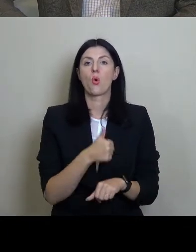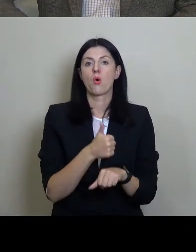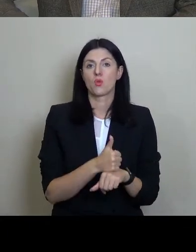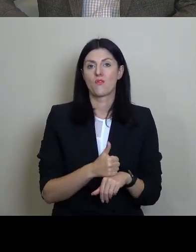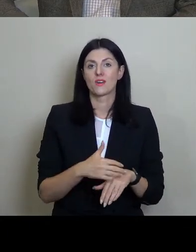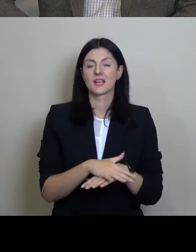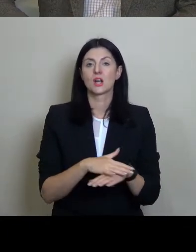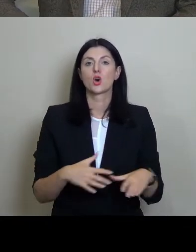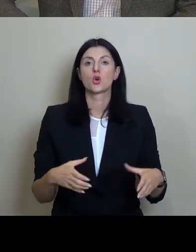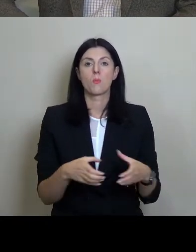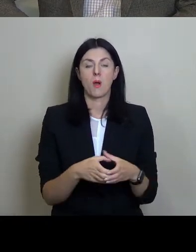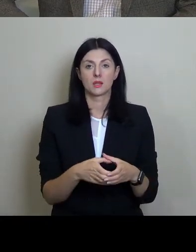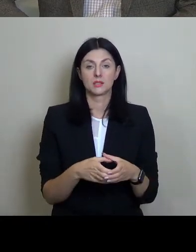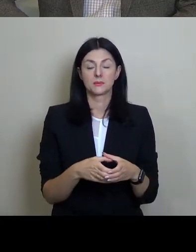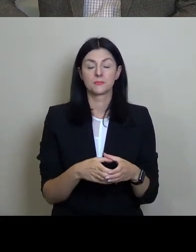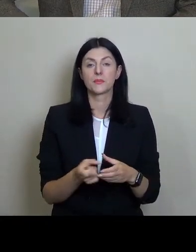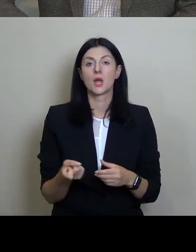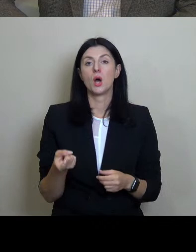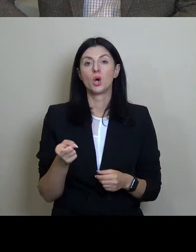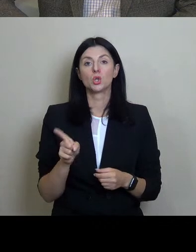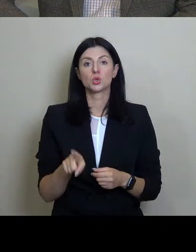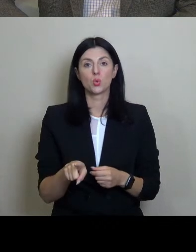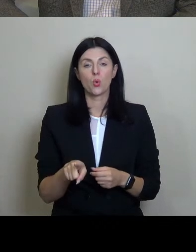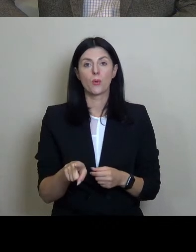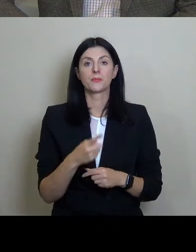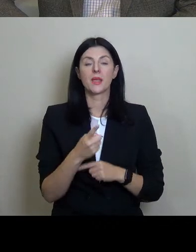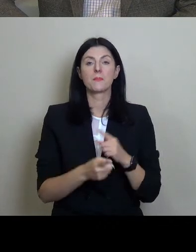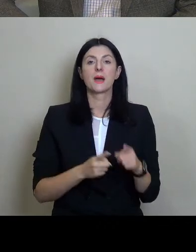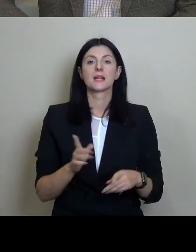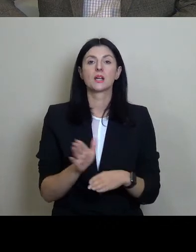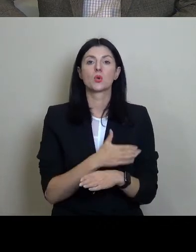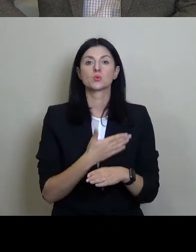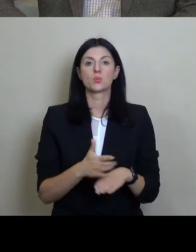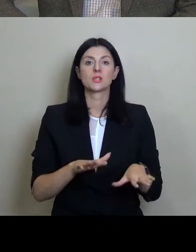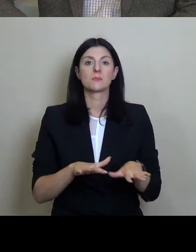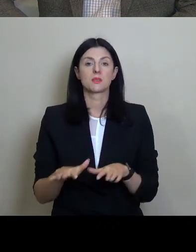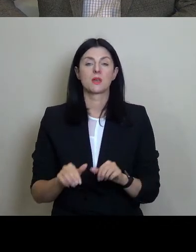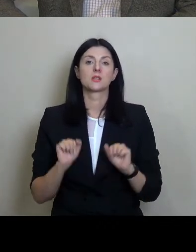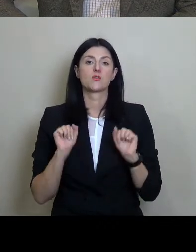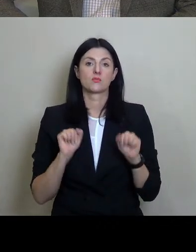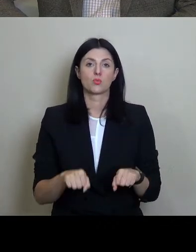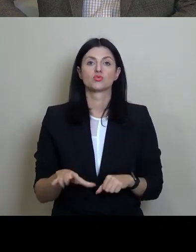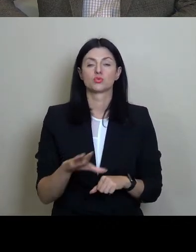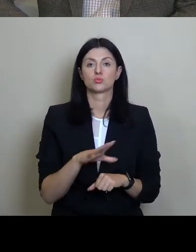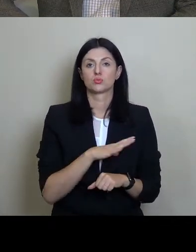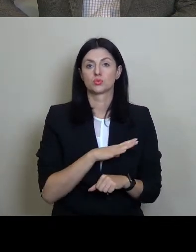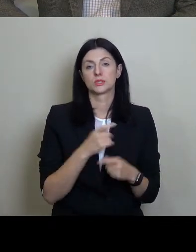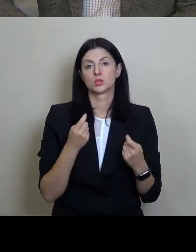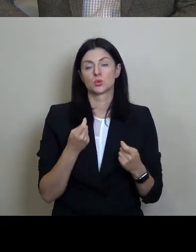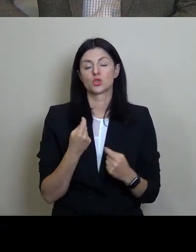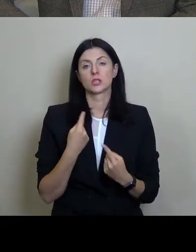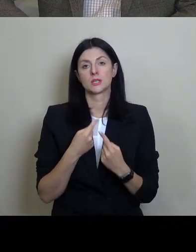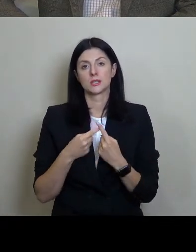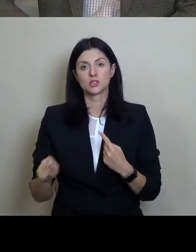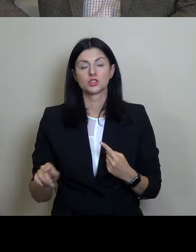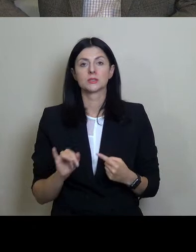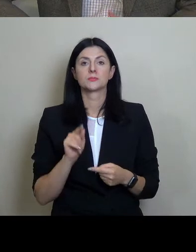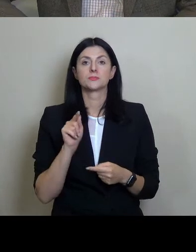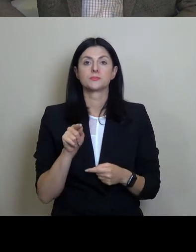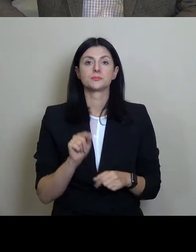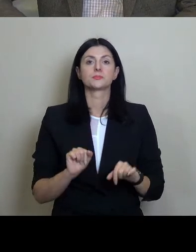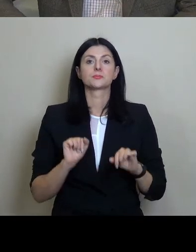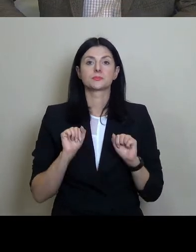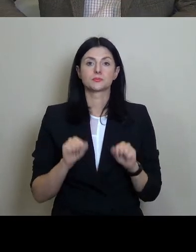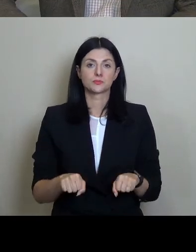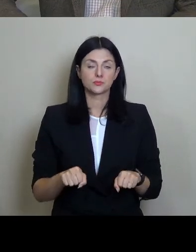running for the mayor as well. And thus the reallocation, redistribution